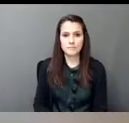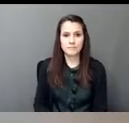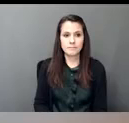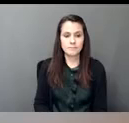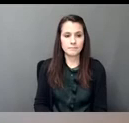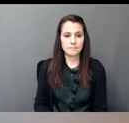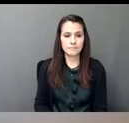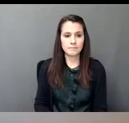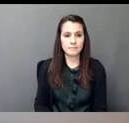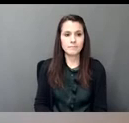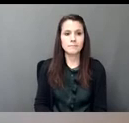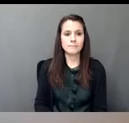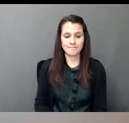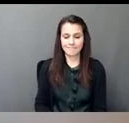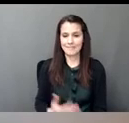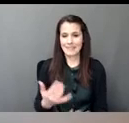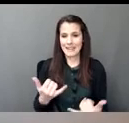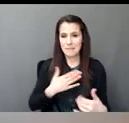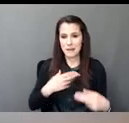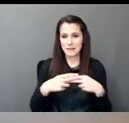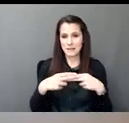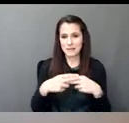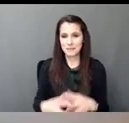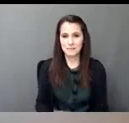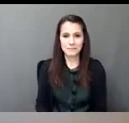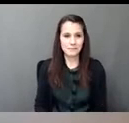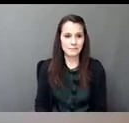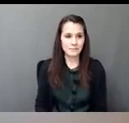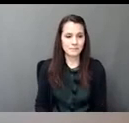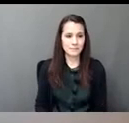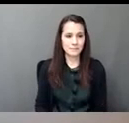All right, back to my PowerPoint slides.